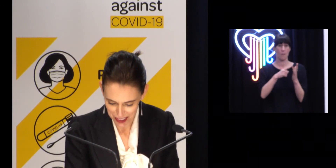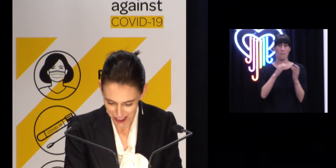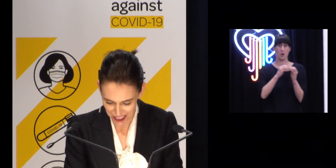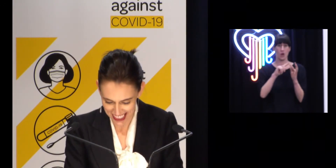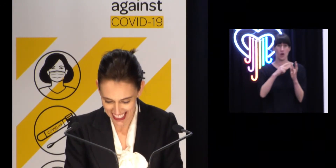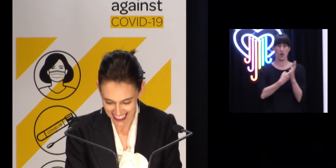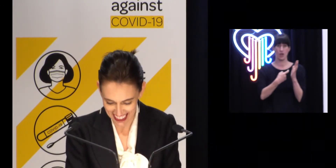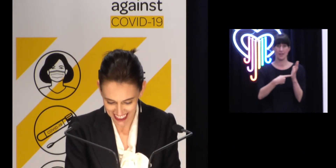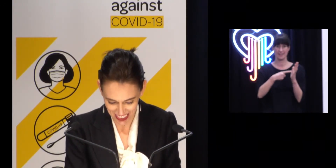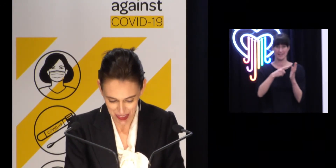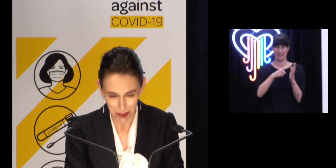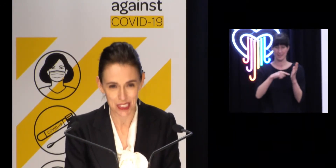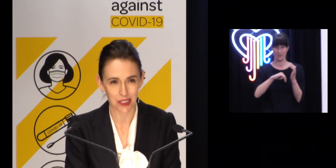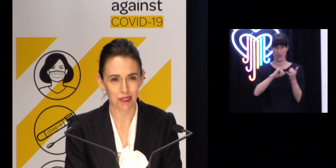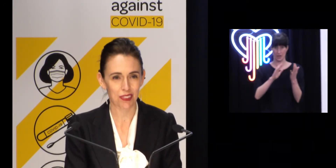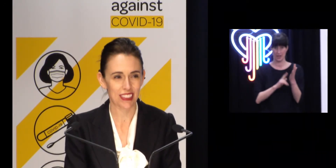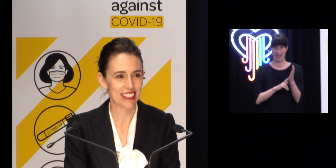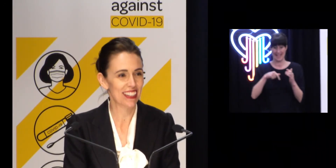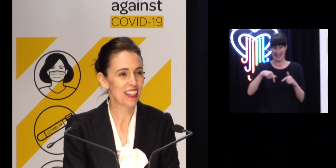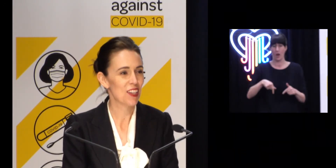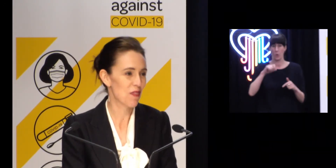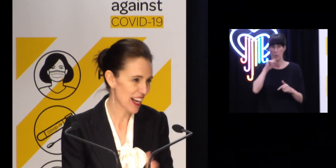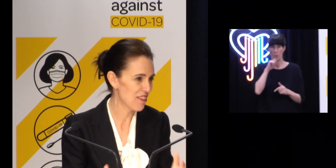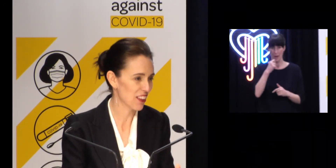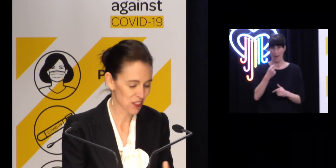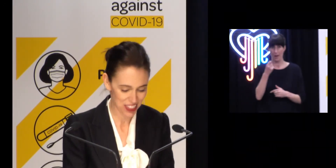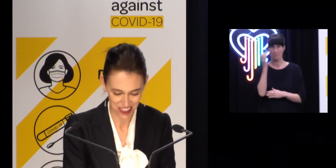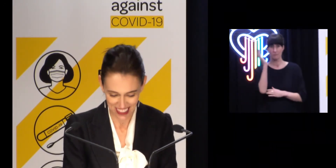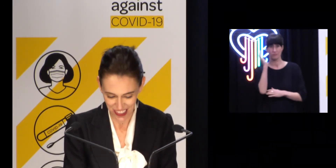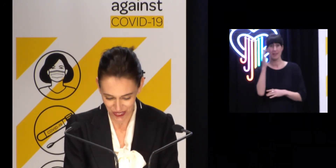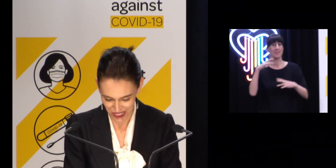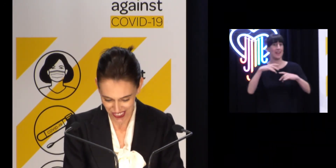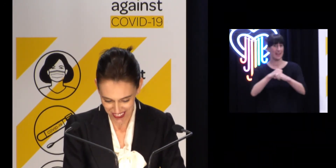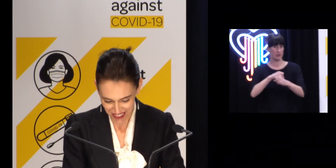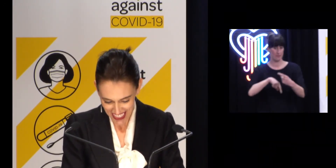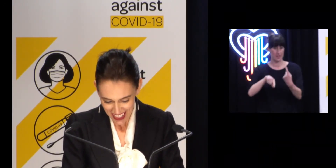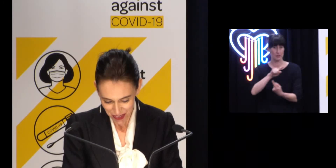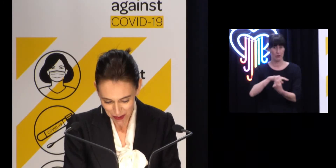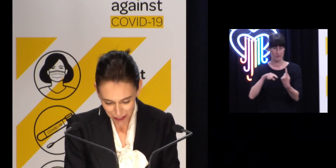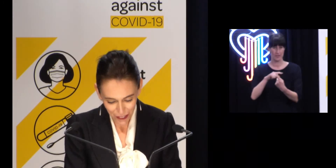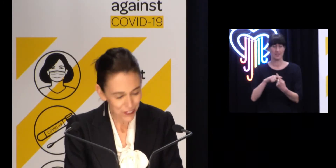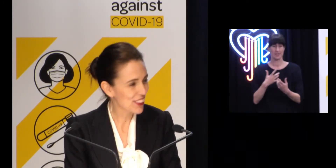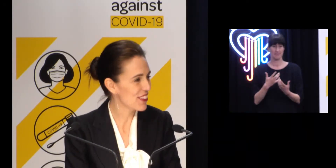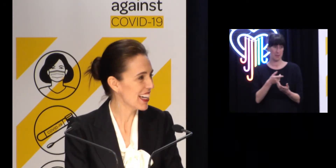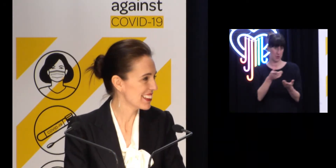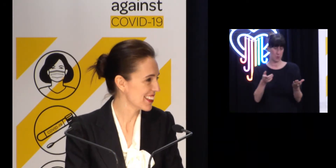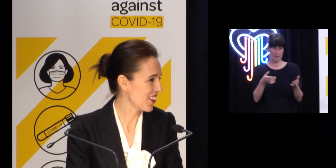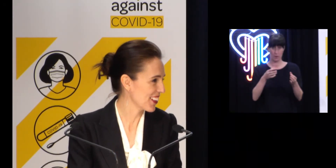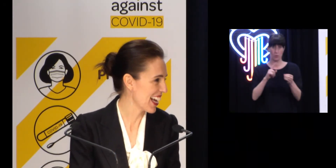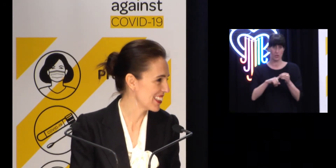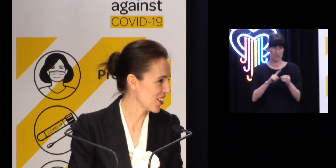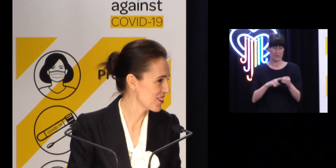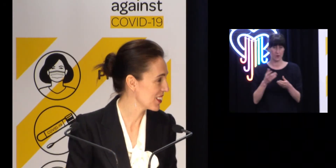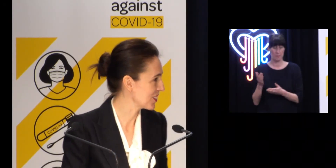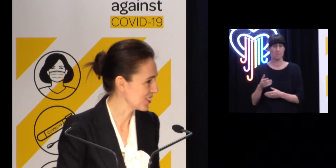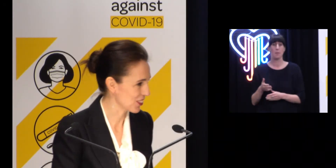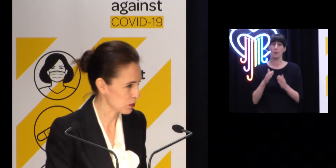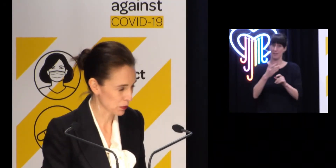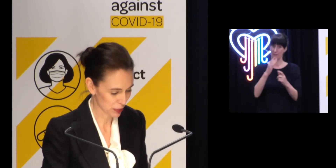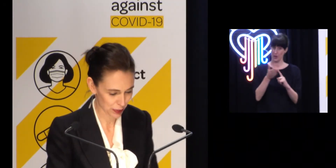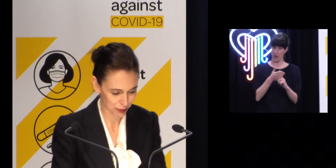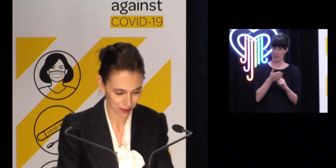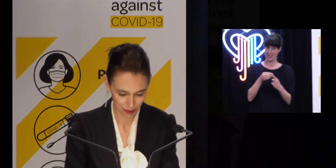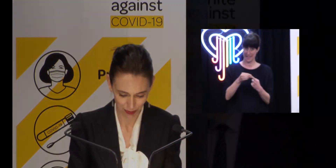GDP results at the end of this press conference. You may have other questions also. But before all of that, I'll hand over to